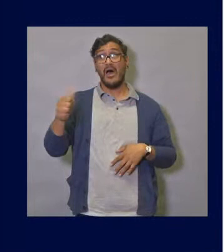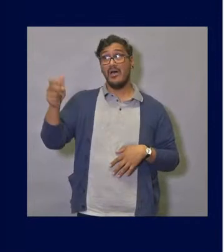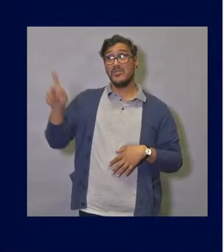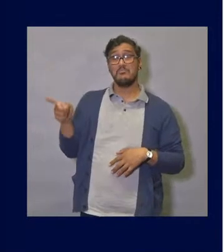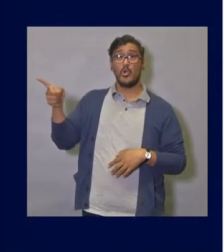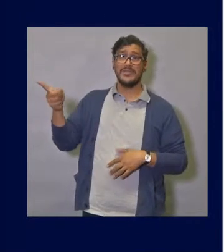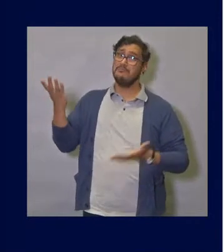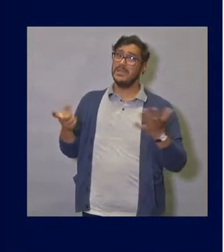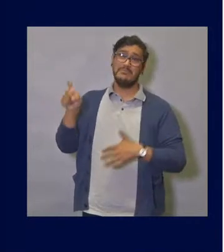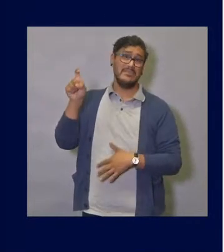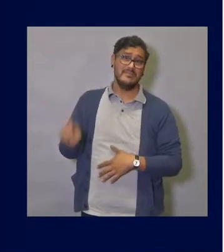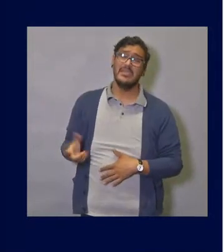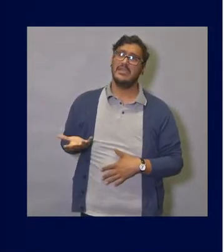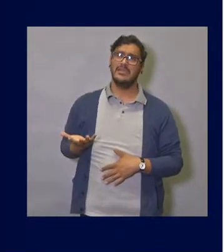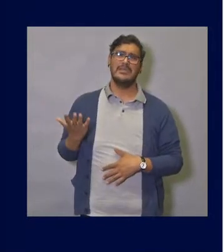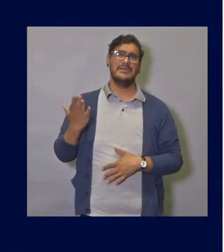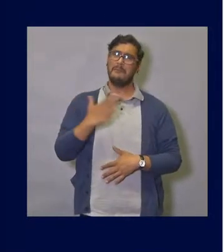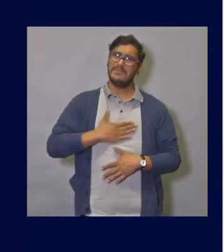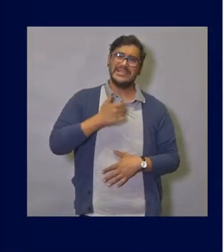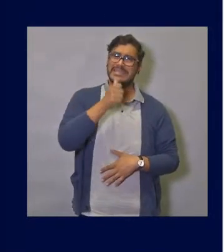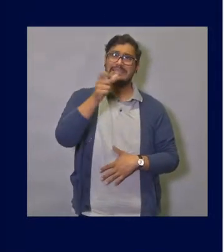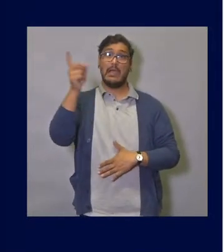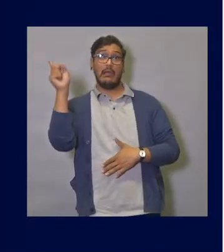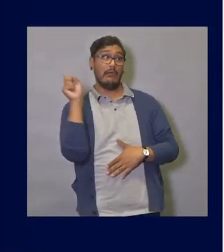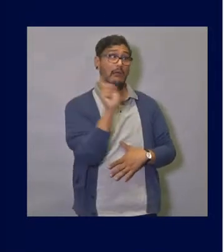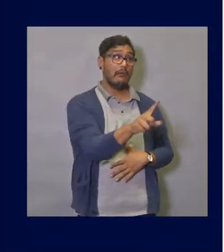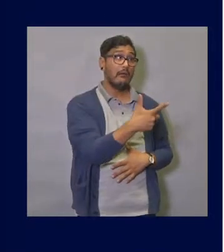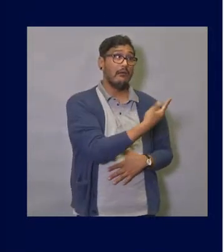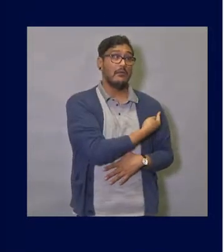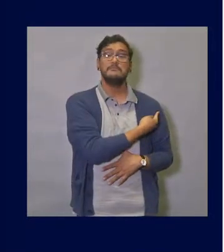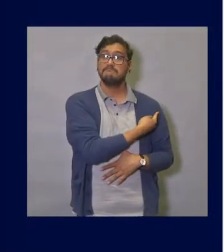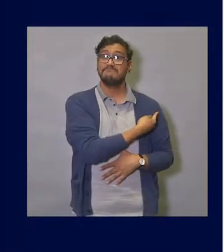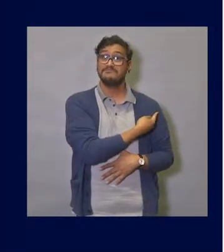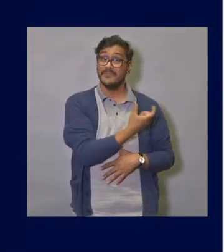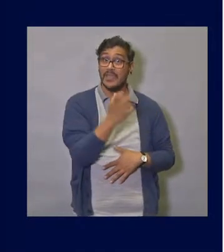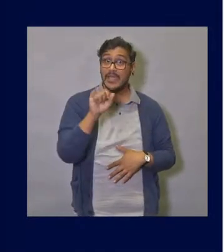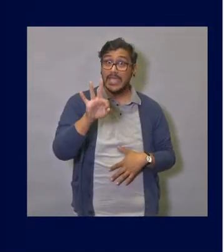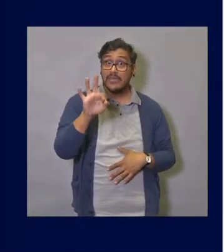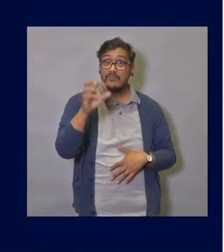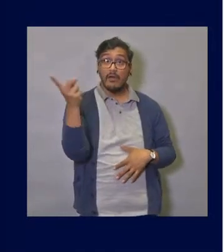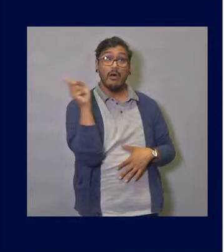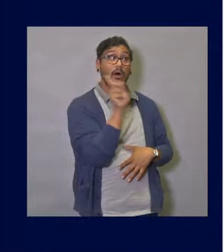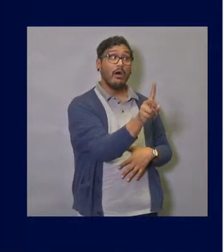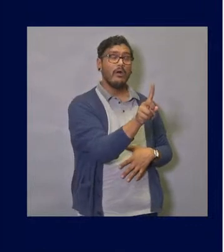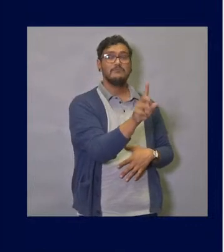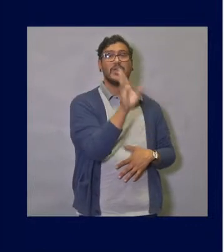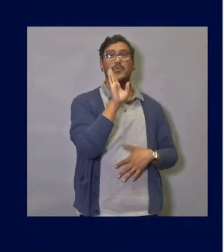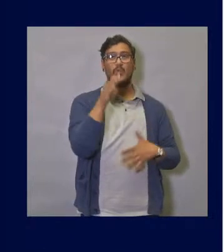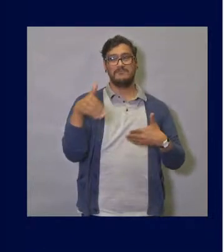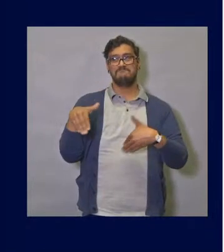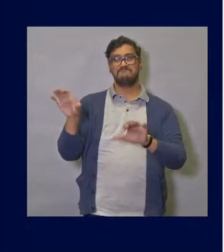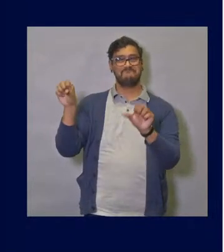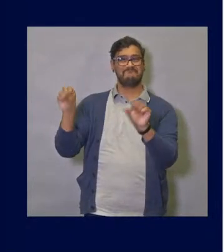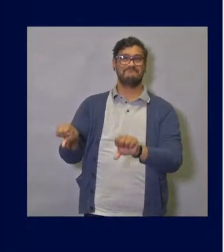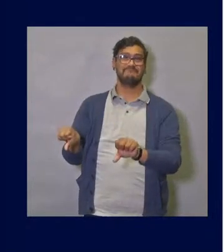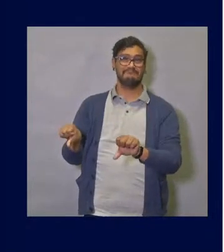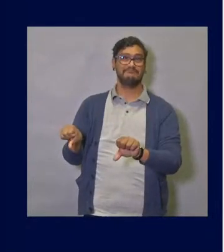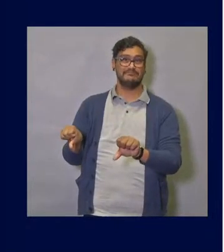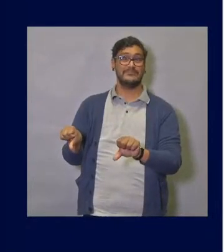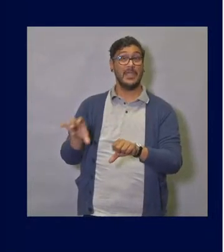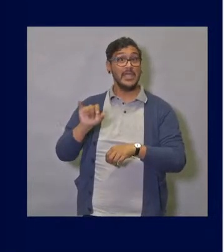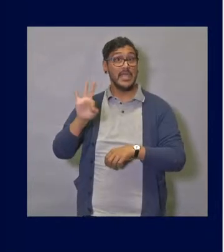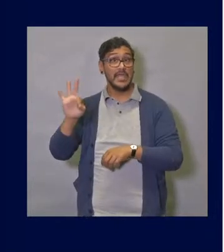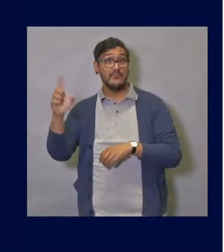come to the vaccination site because you will need to be turned away. People that are coming to get vaccinated are going to be asked